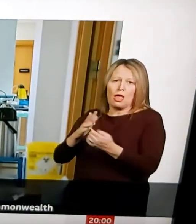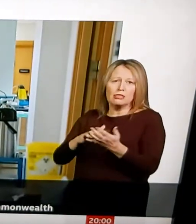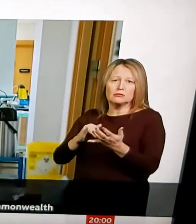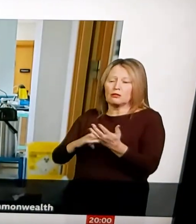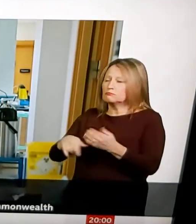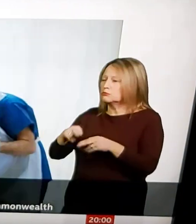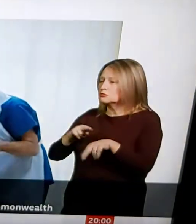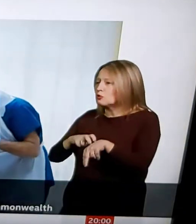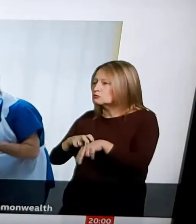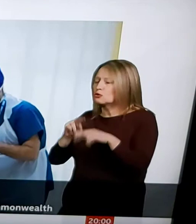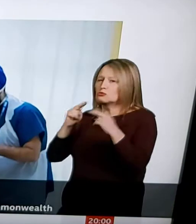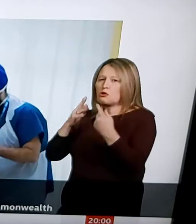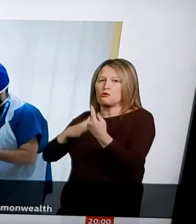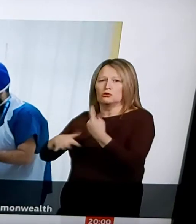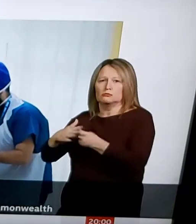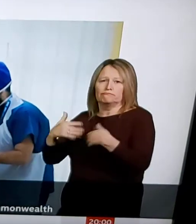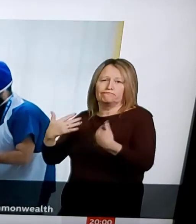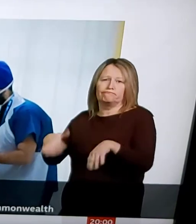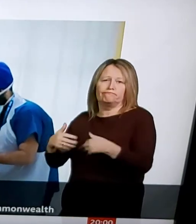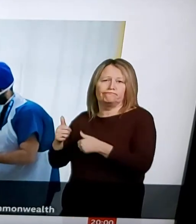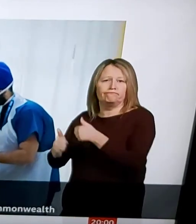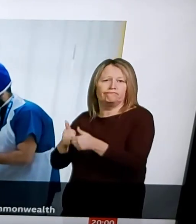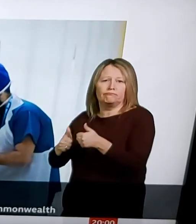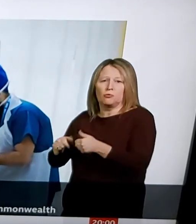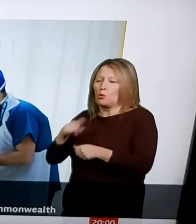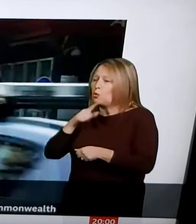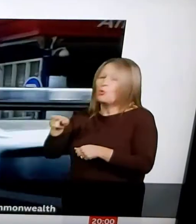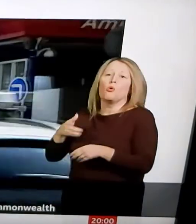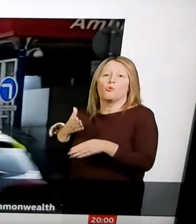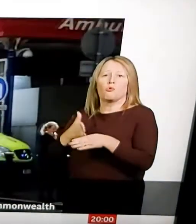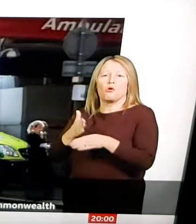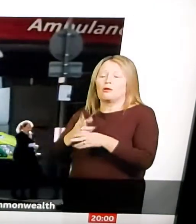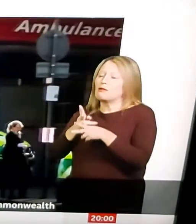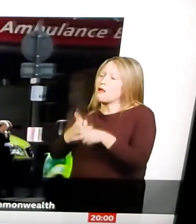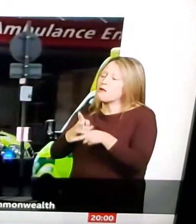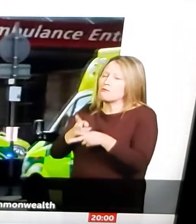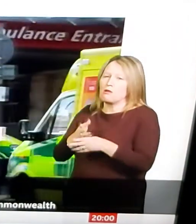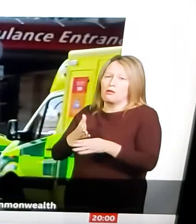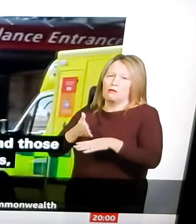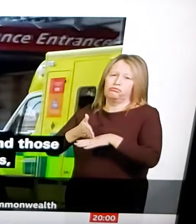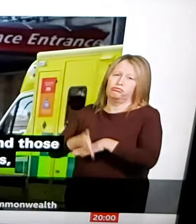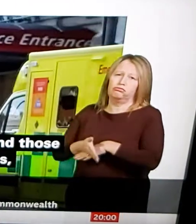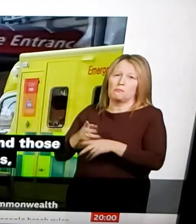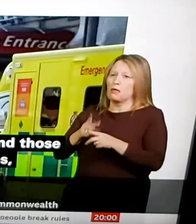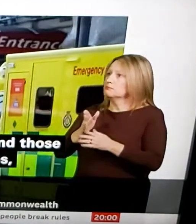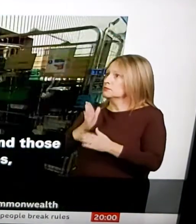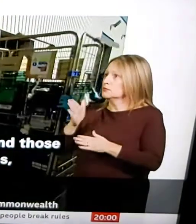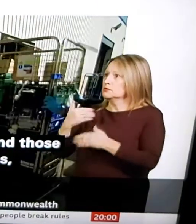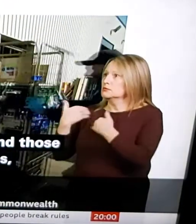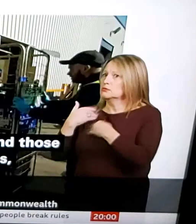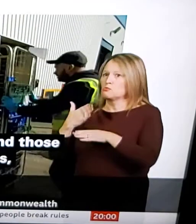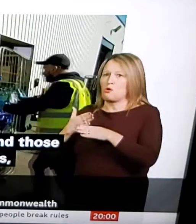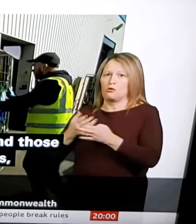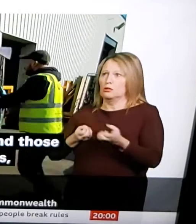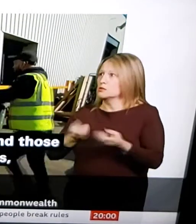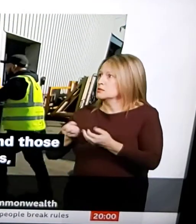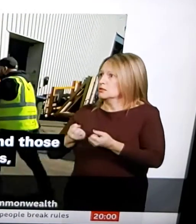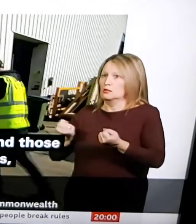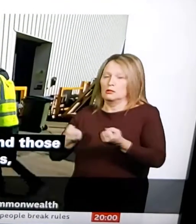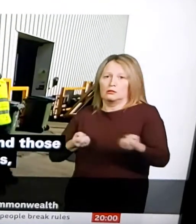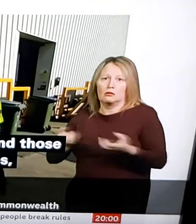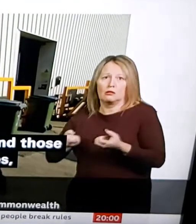frontline, as well as care workers and those carrying out essential roles, who selflessly continue